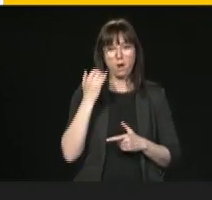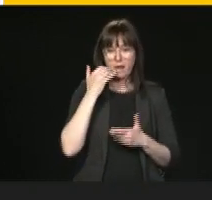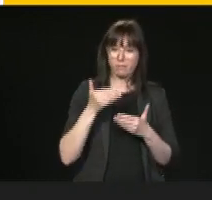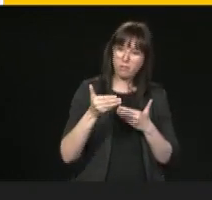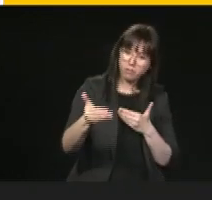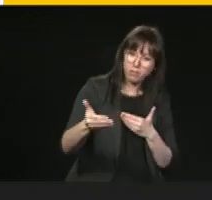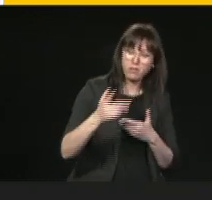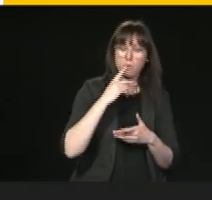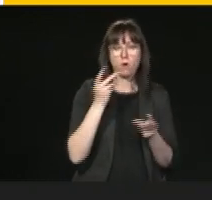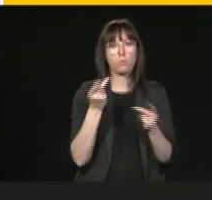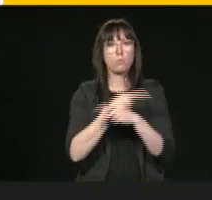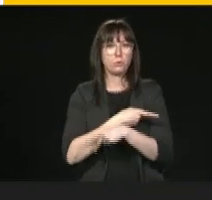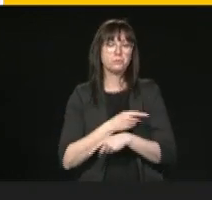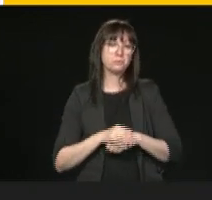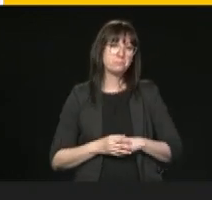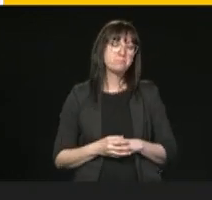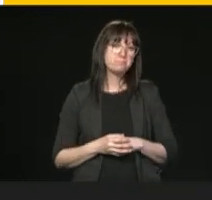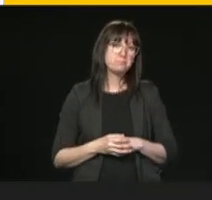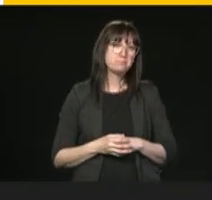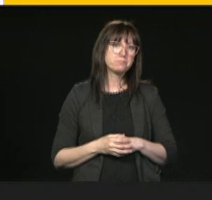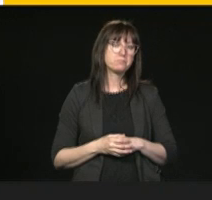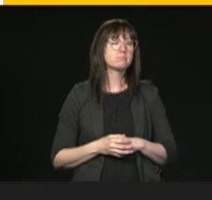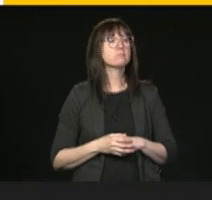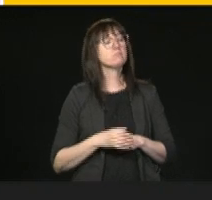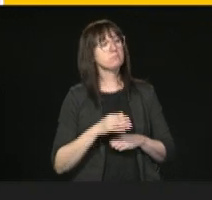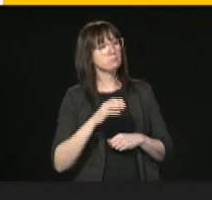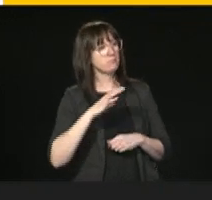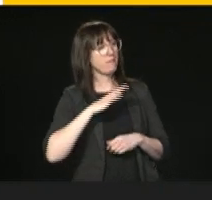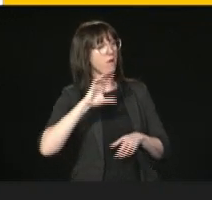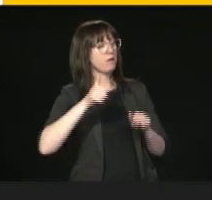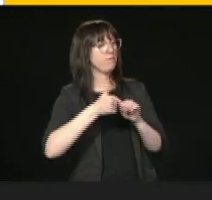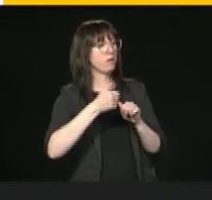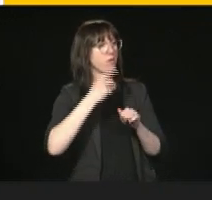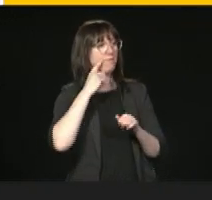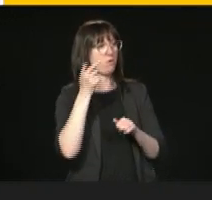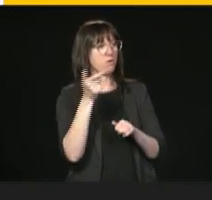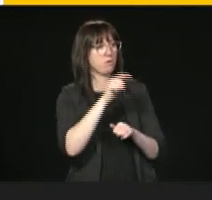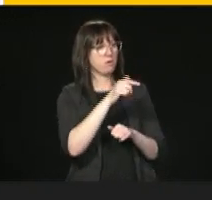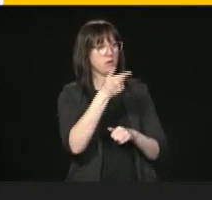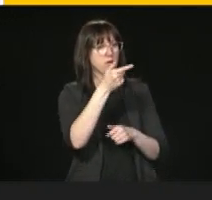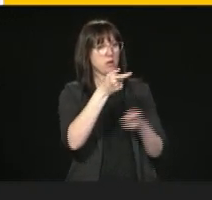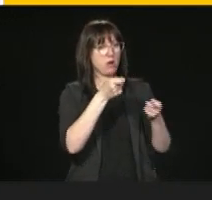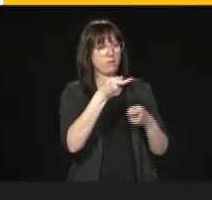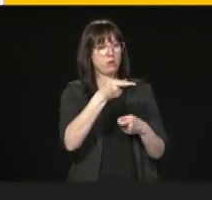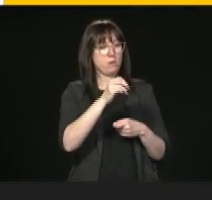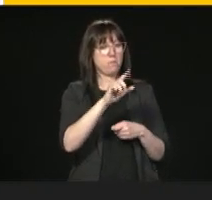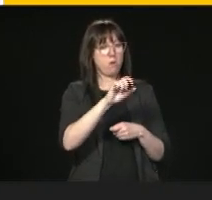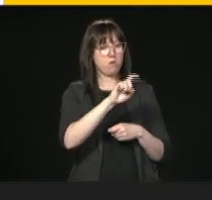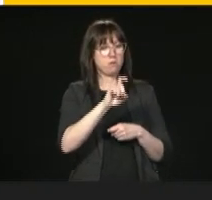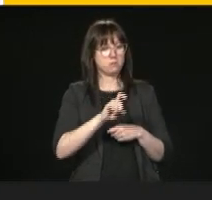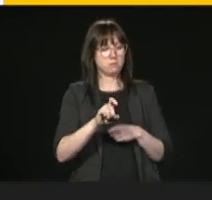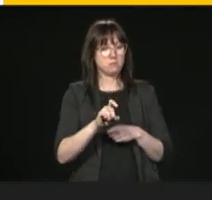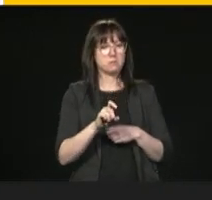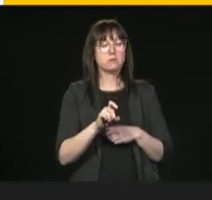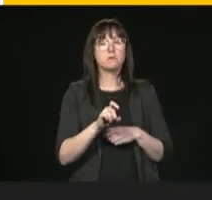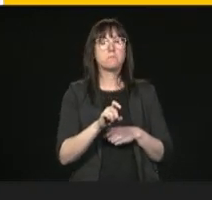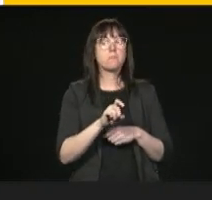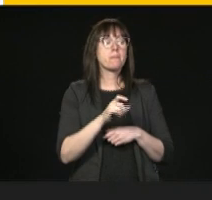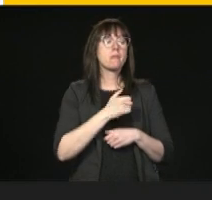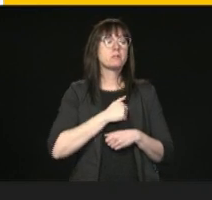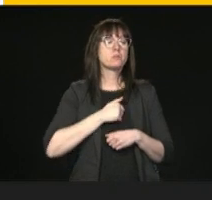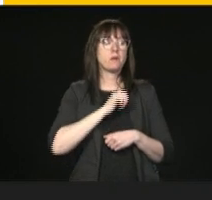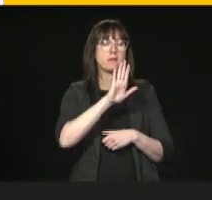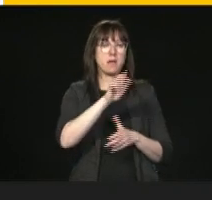And just a follow-up for Governor Pullo's. I apologize. The proposal is for an emergency credit agency,